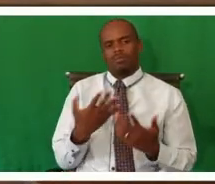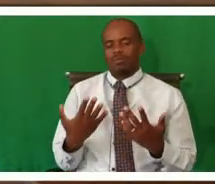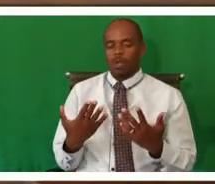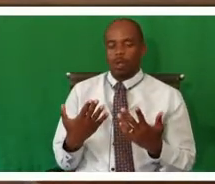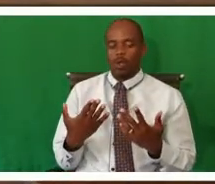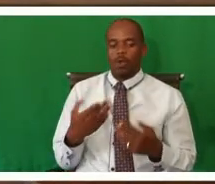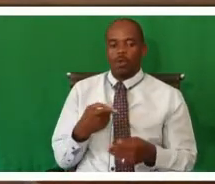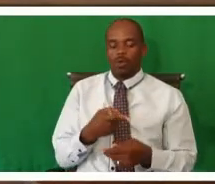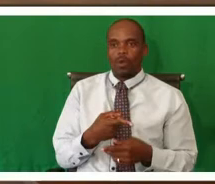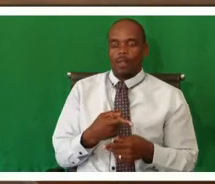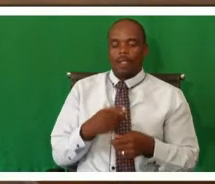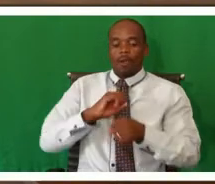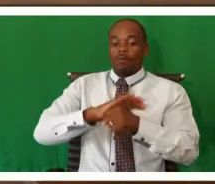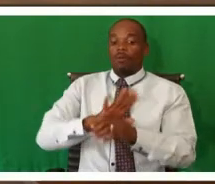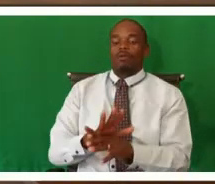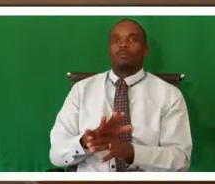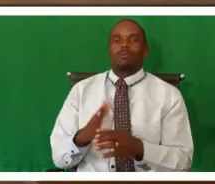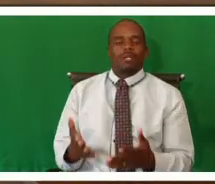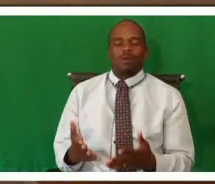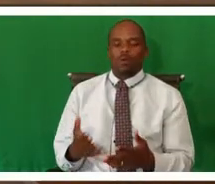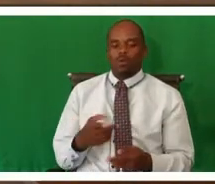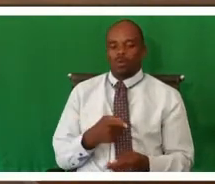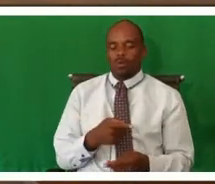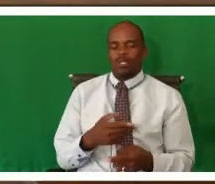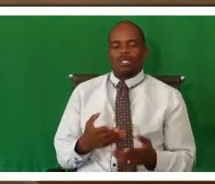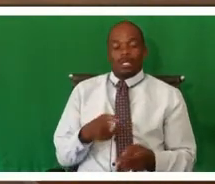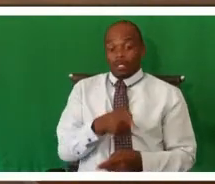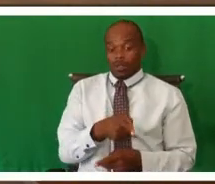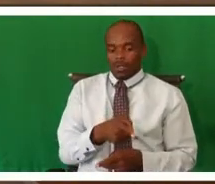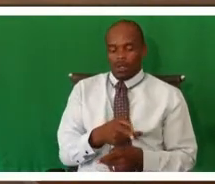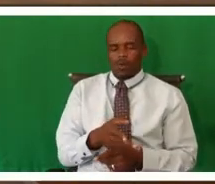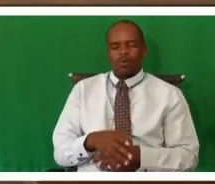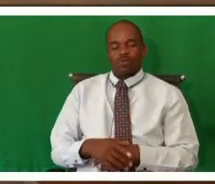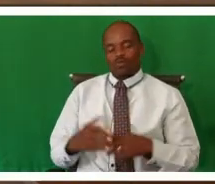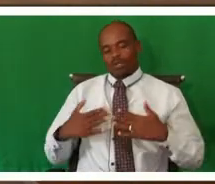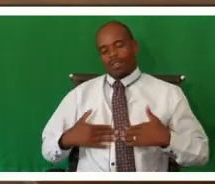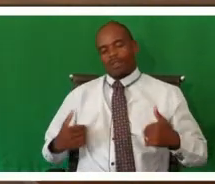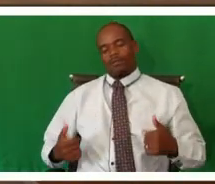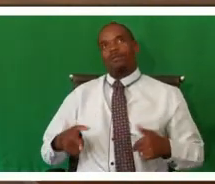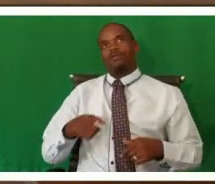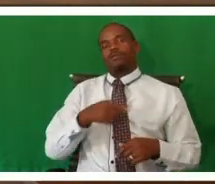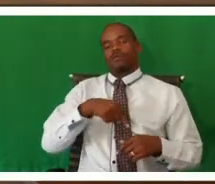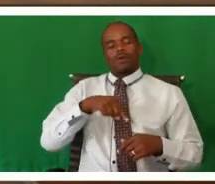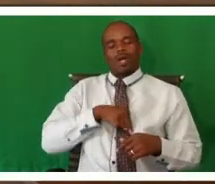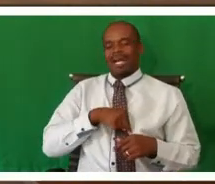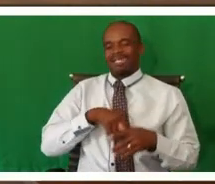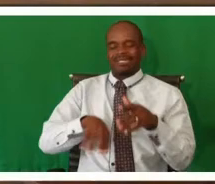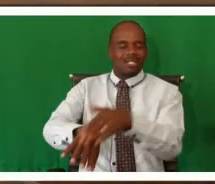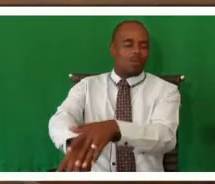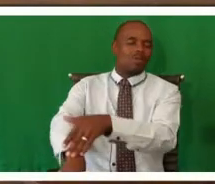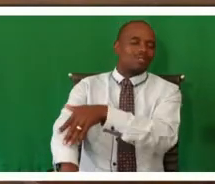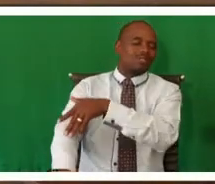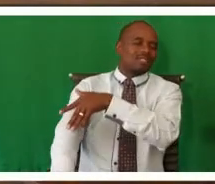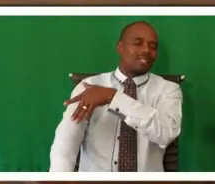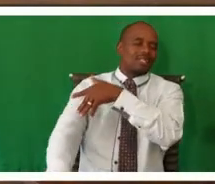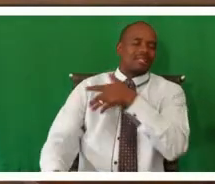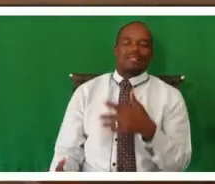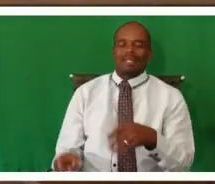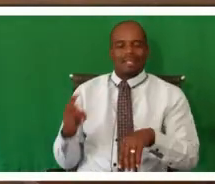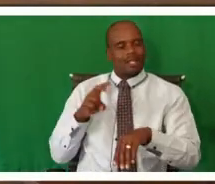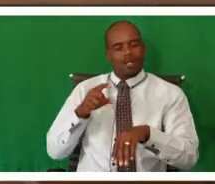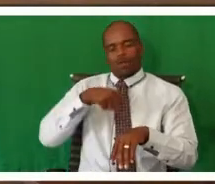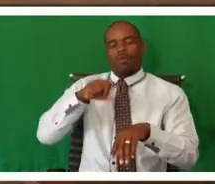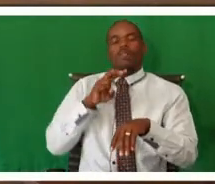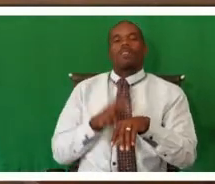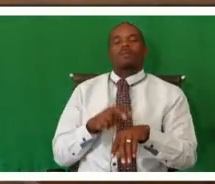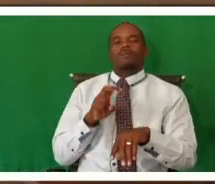COVID-19 pandemic. This experience will live with us forever. We need to